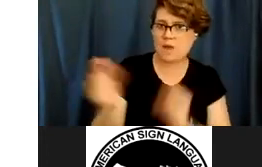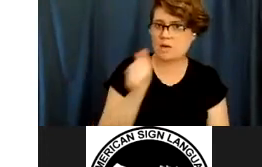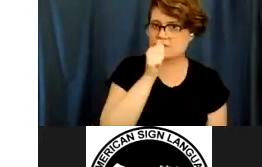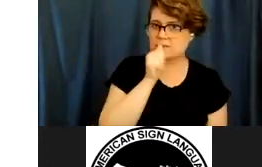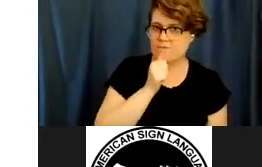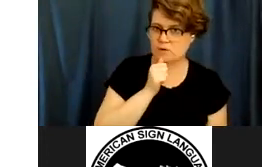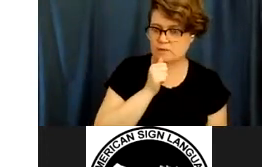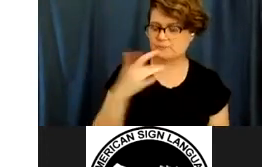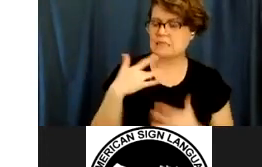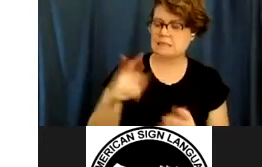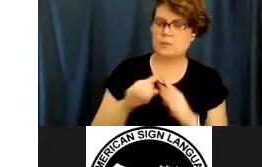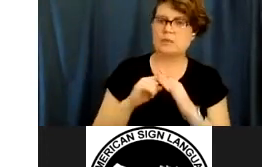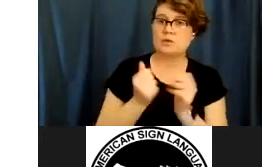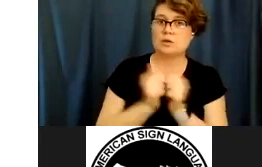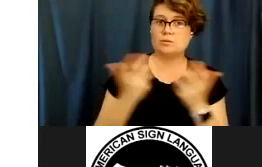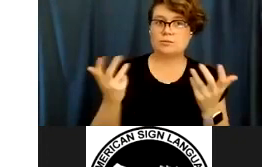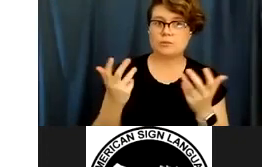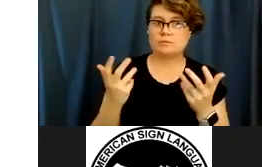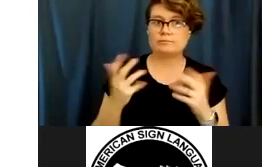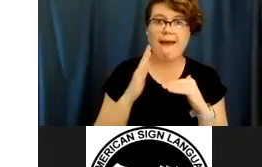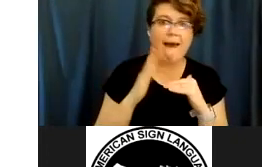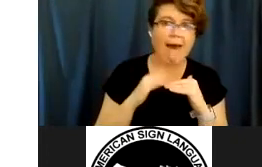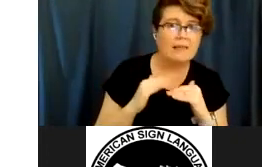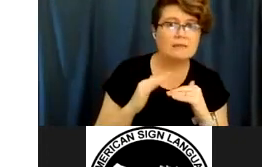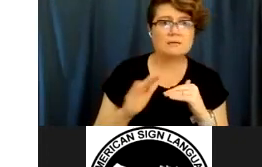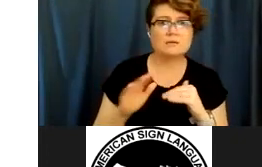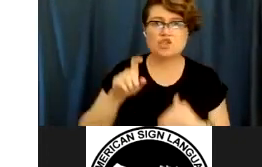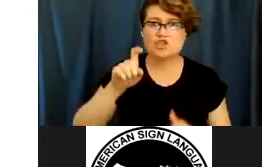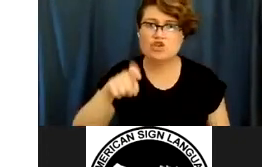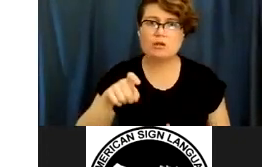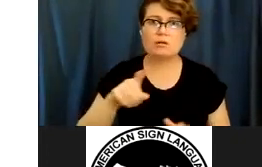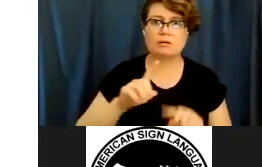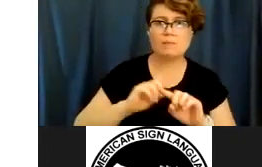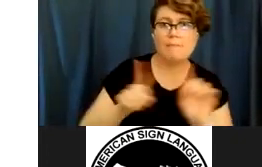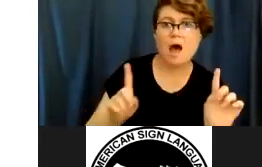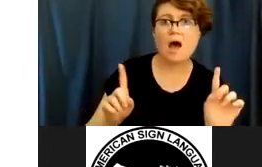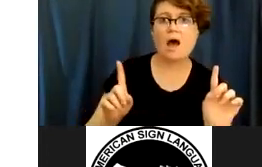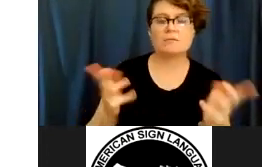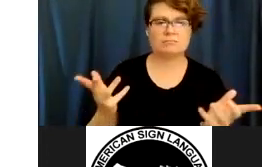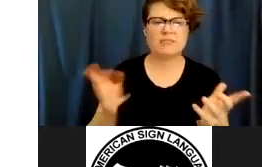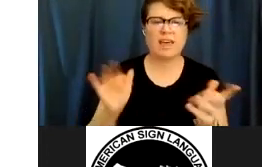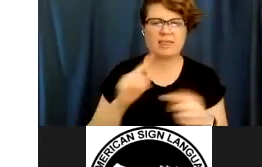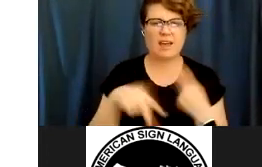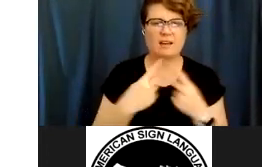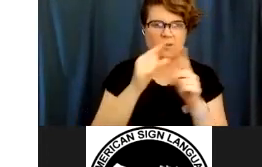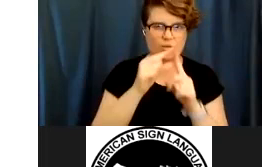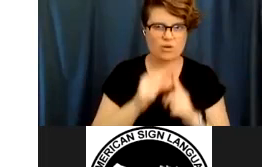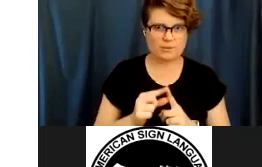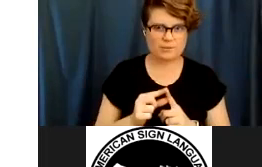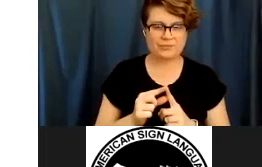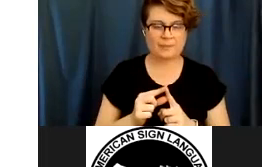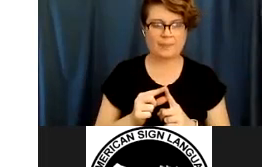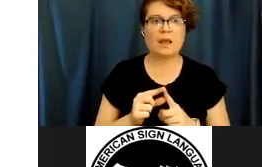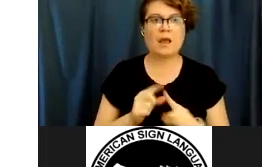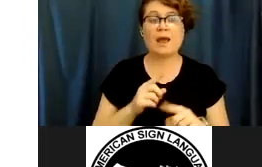usually starts with at least, should, and but. And we're doing it, all of us are